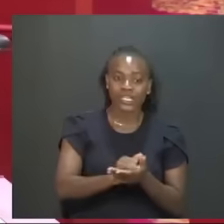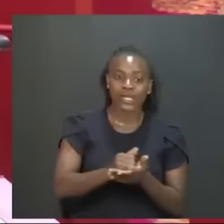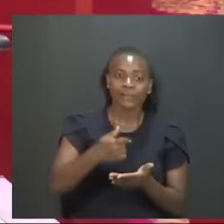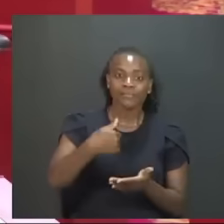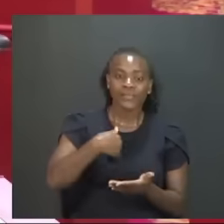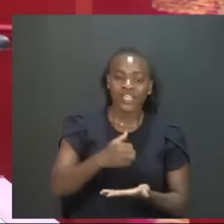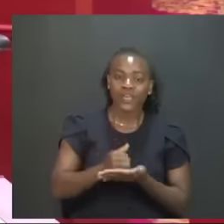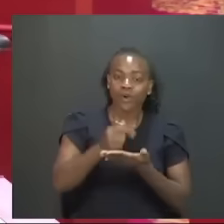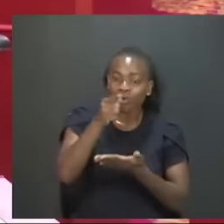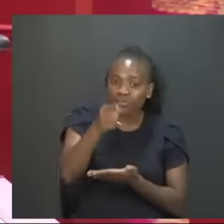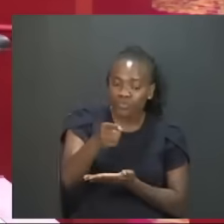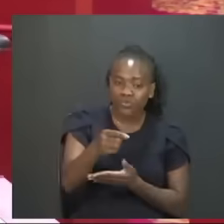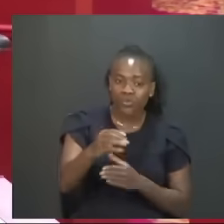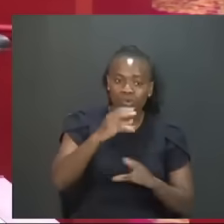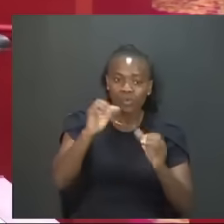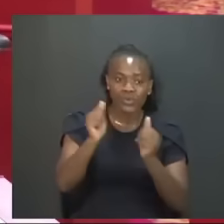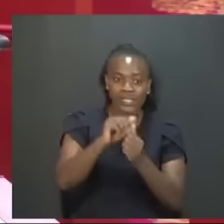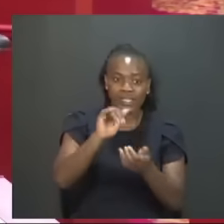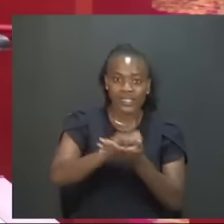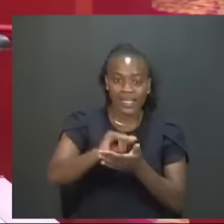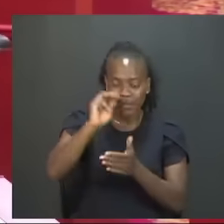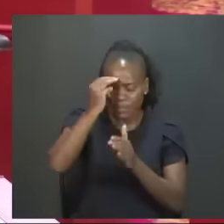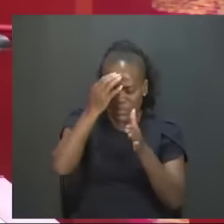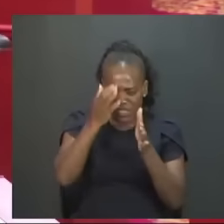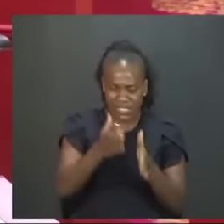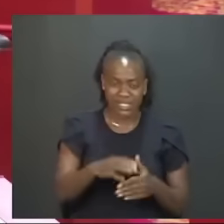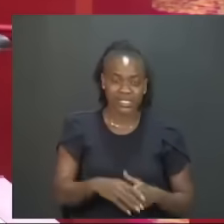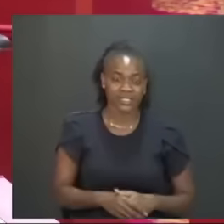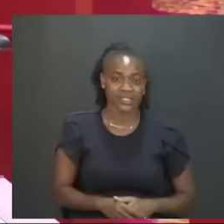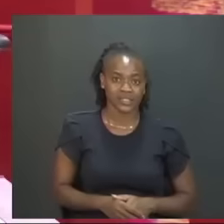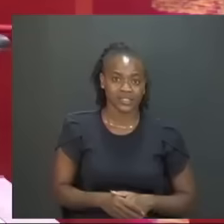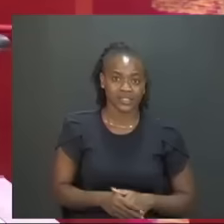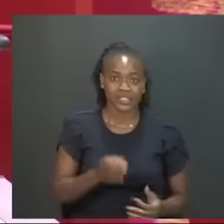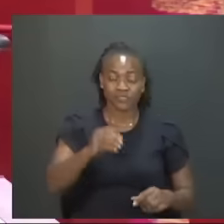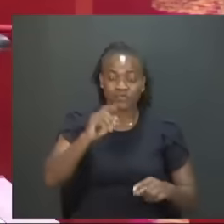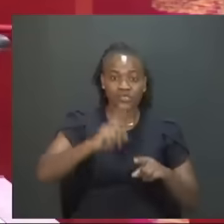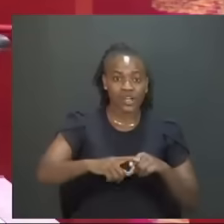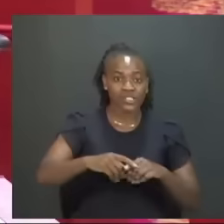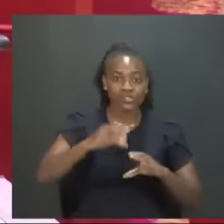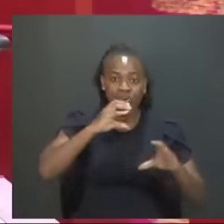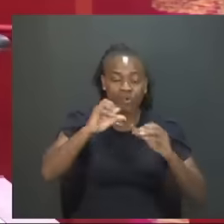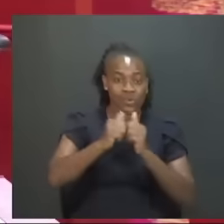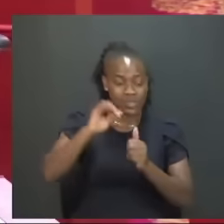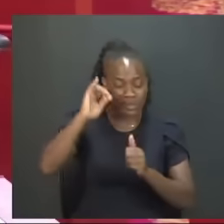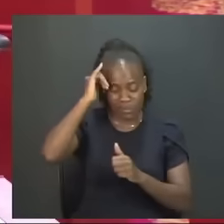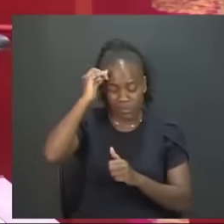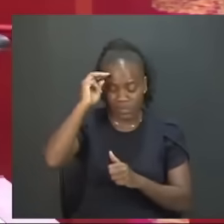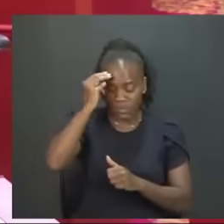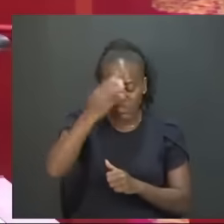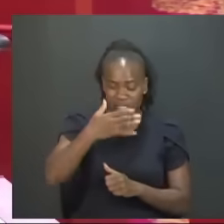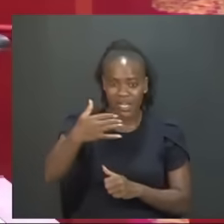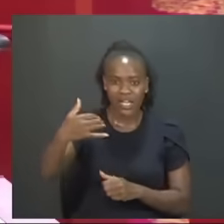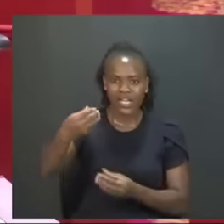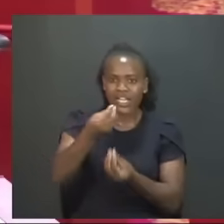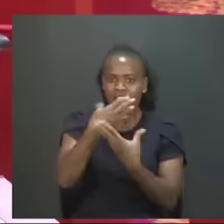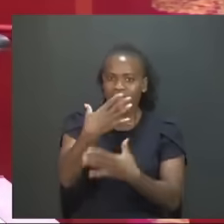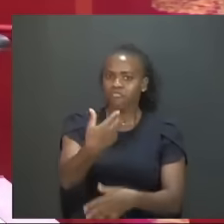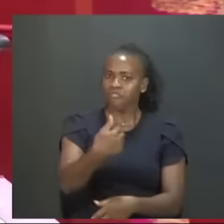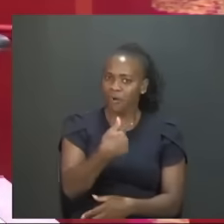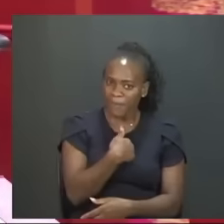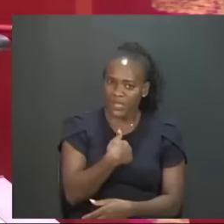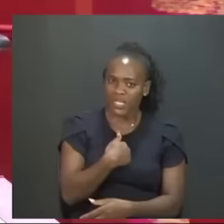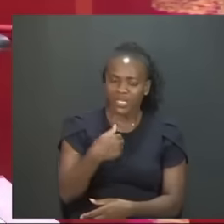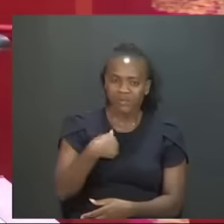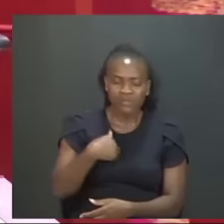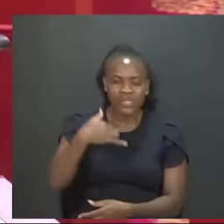you to reach that minister. Is that not what I said at the meeting? So if you can't reach a minister, you can reach me, let me know, I will make sure I reach